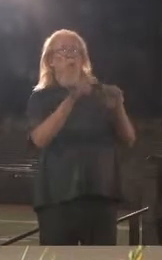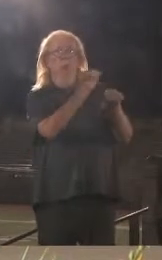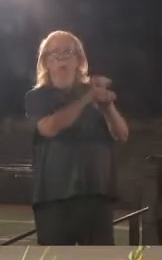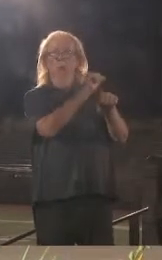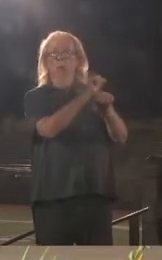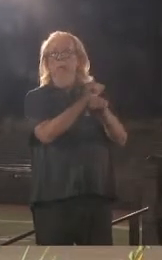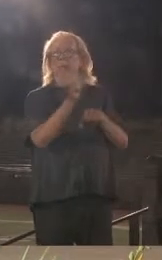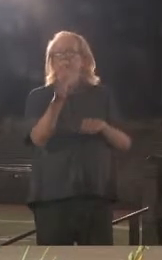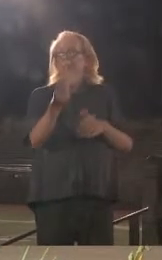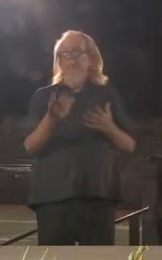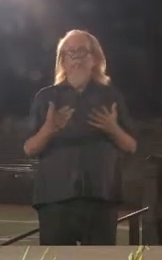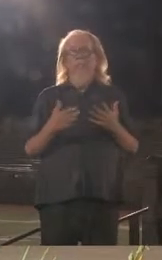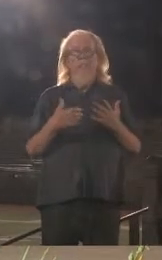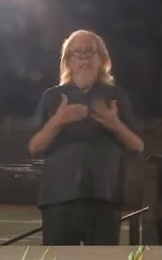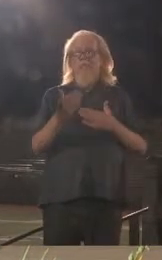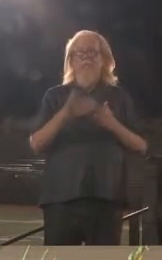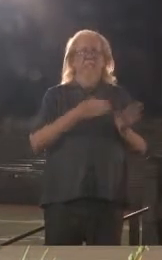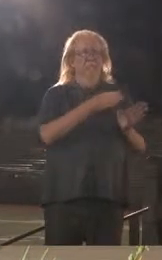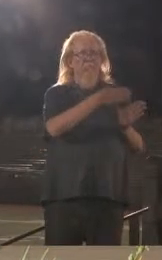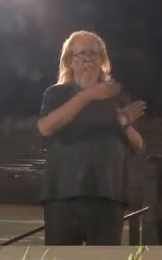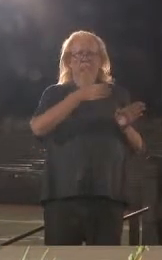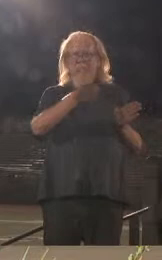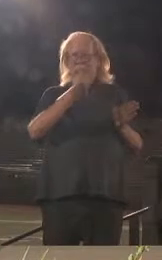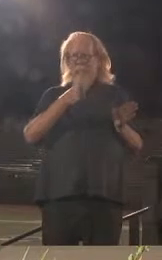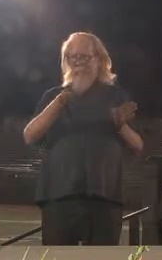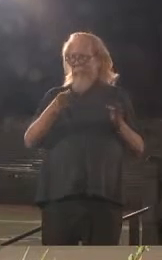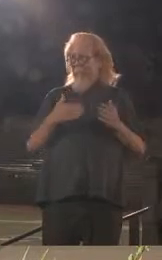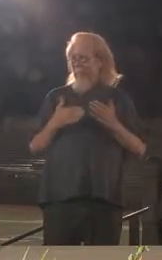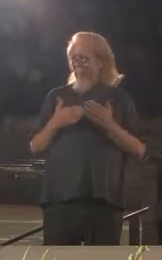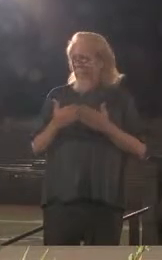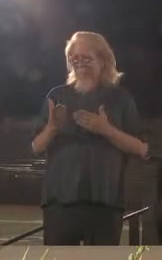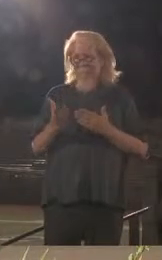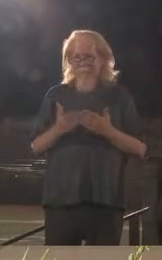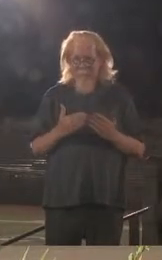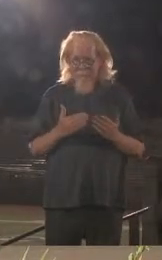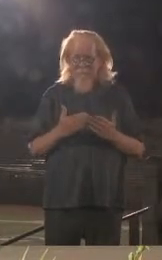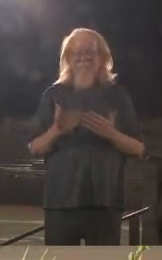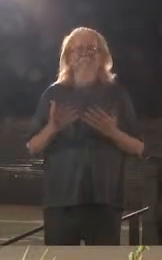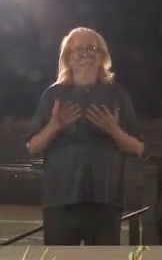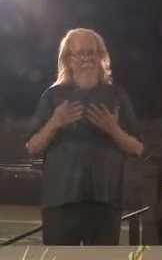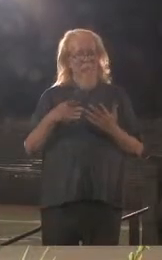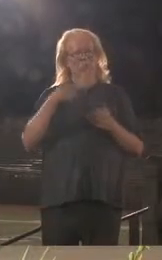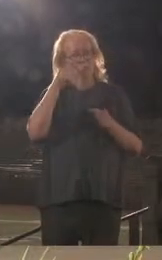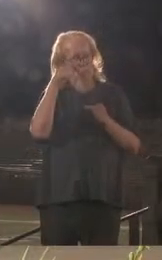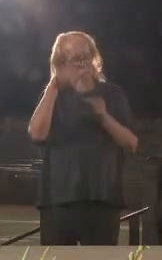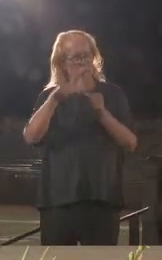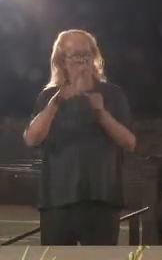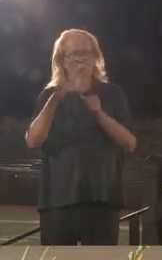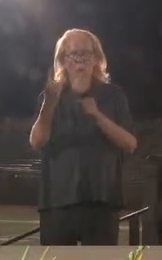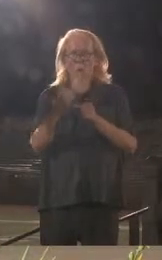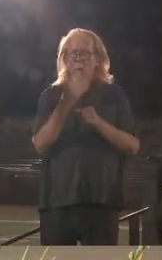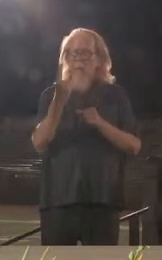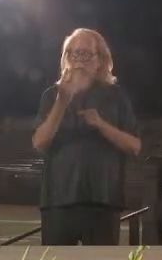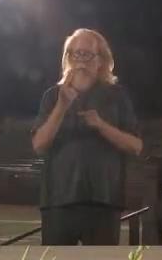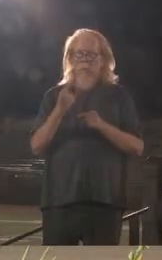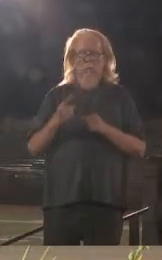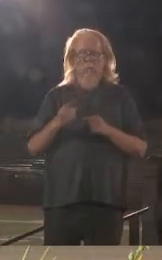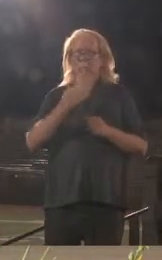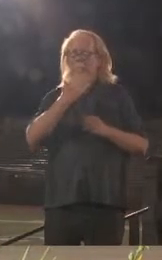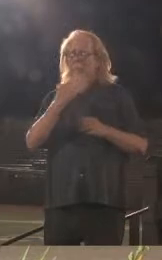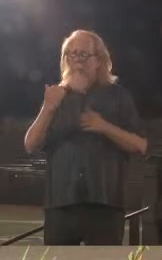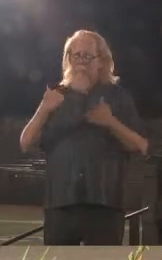Whatever you decide to do, remember always give your very best